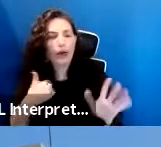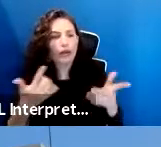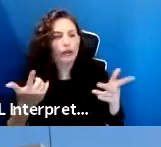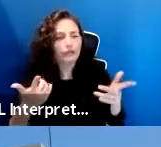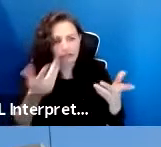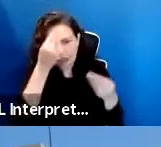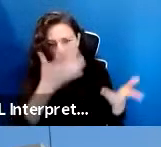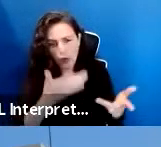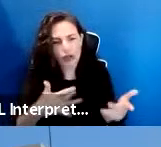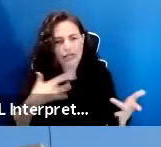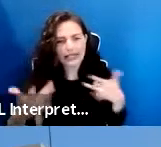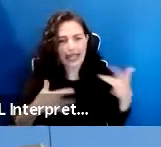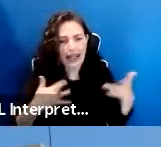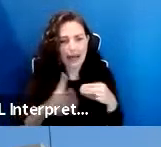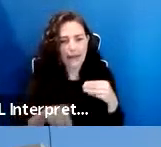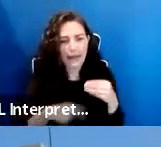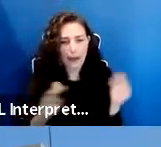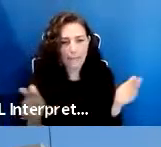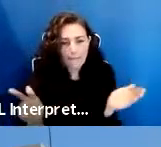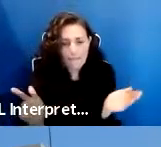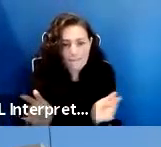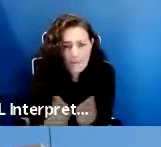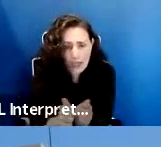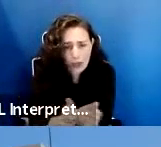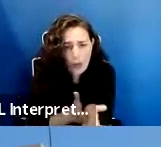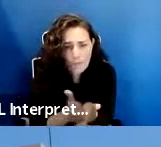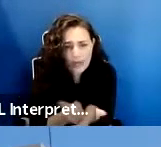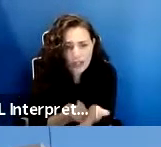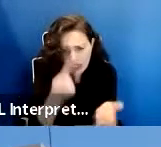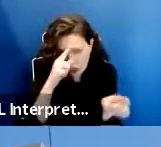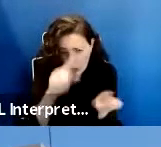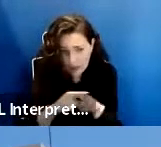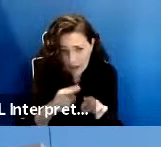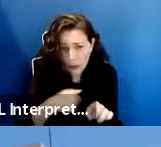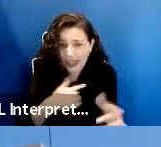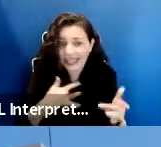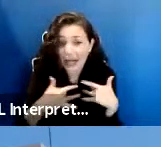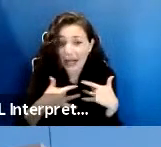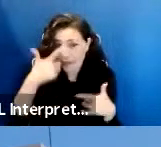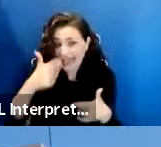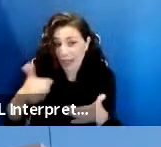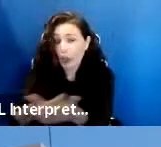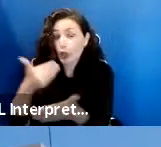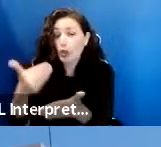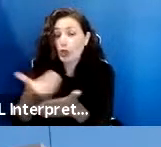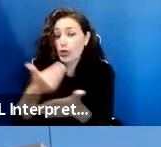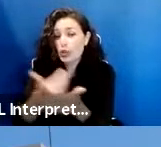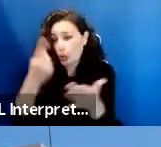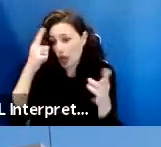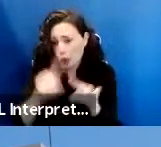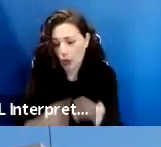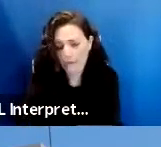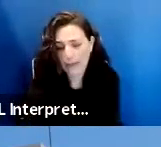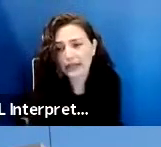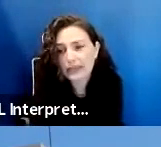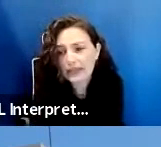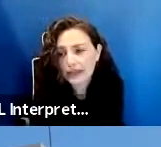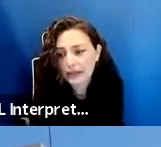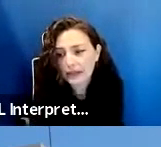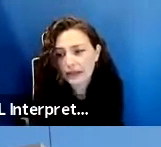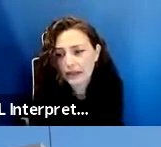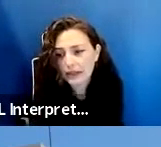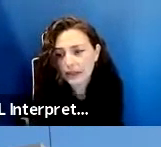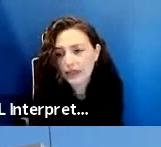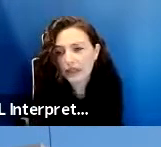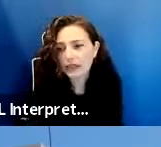agreement. We're so excited about that too. That is our newest agreement. One thing we do want to mention is that the micro budget agreement isn't for everyone, as